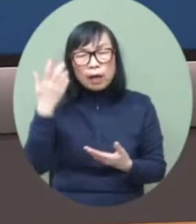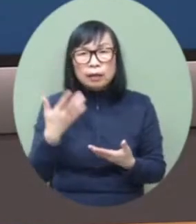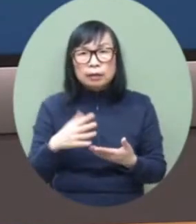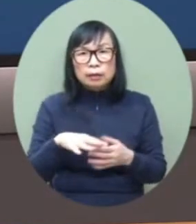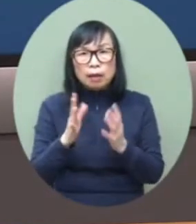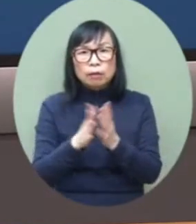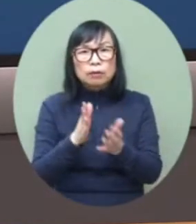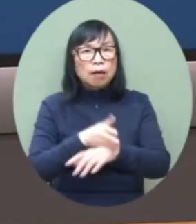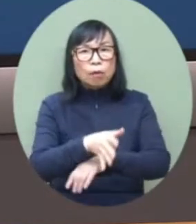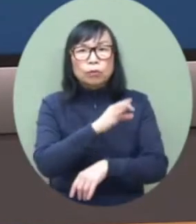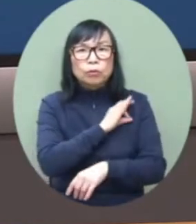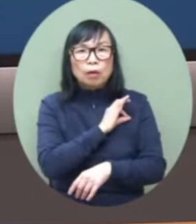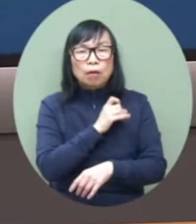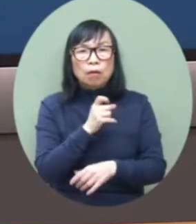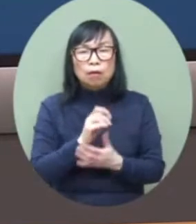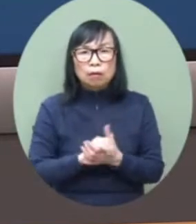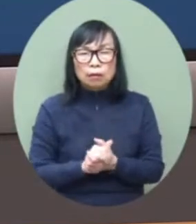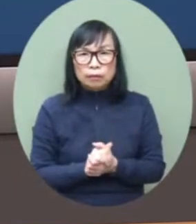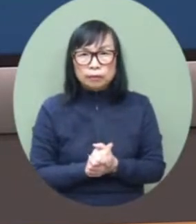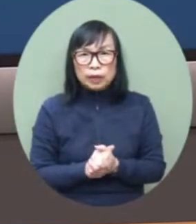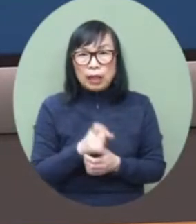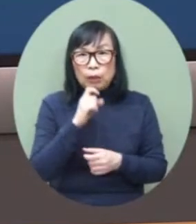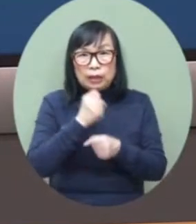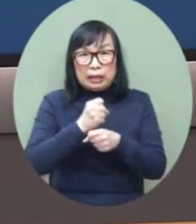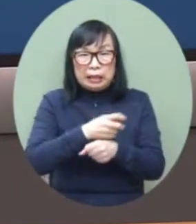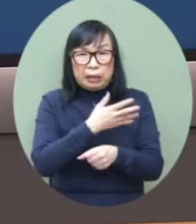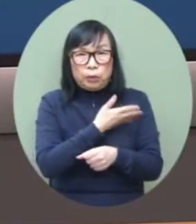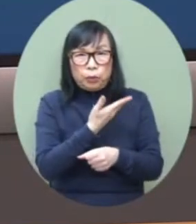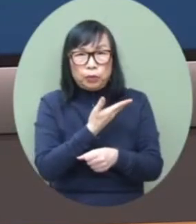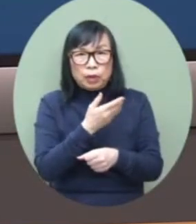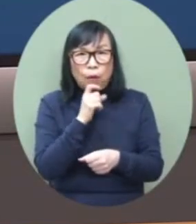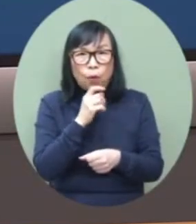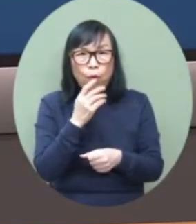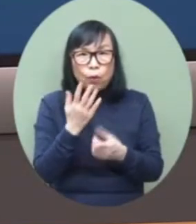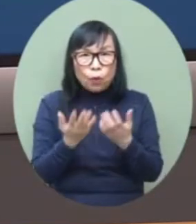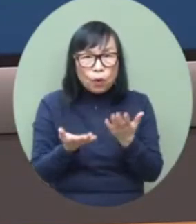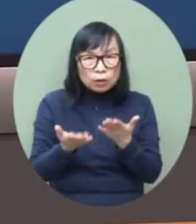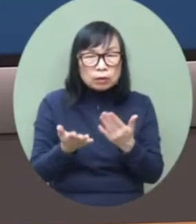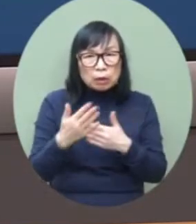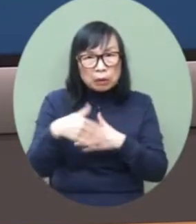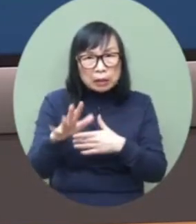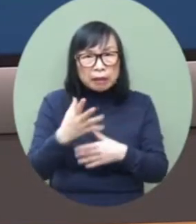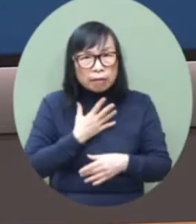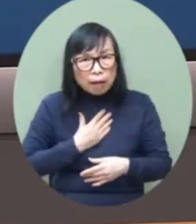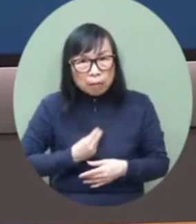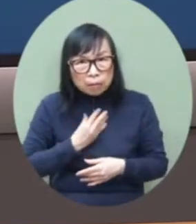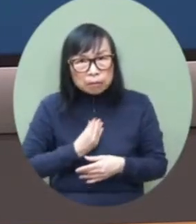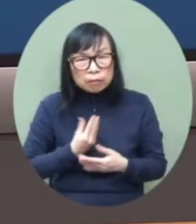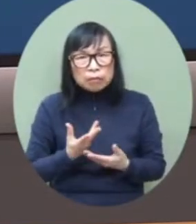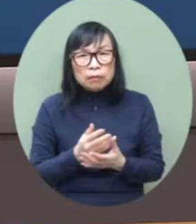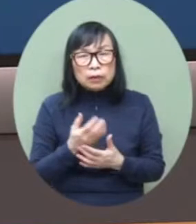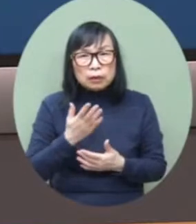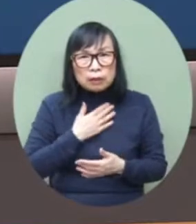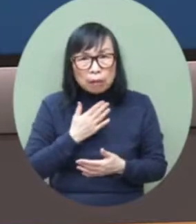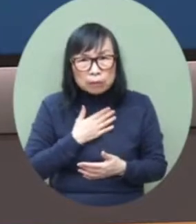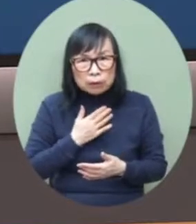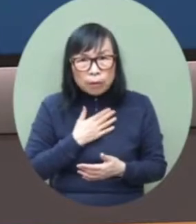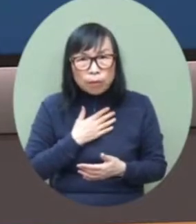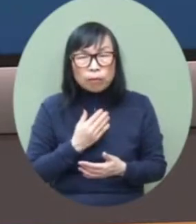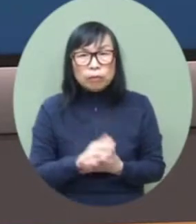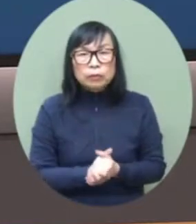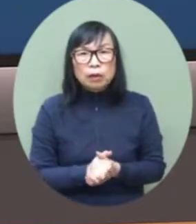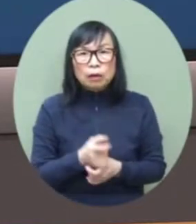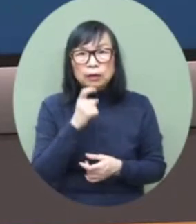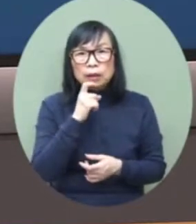of their staff and also they may have other worries. So that's why we will also send the outreach team